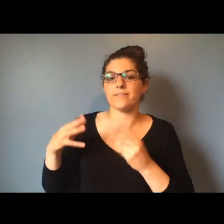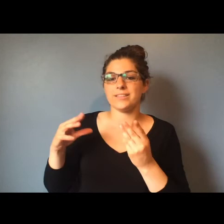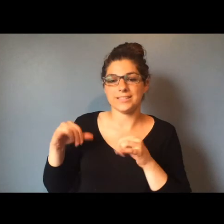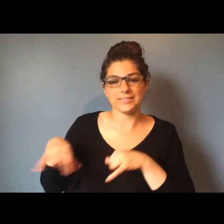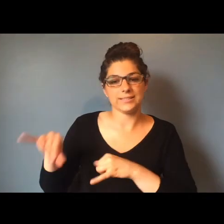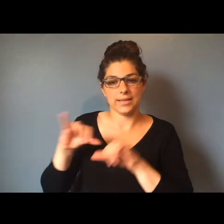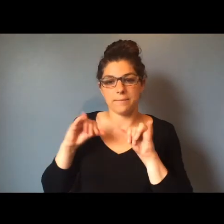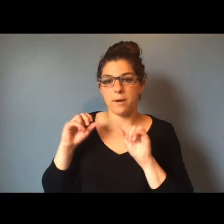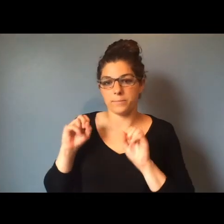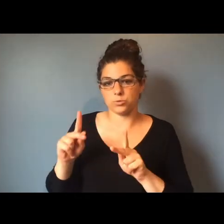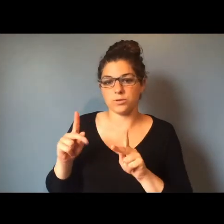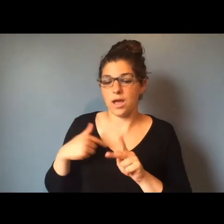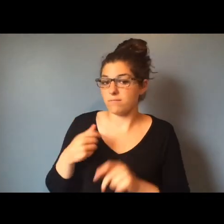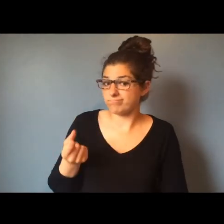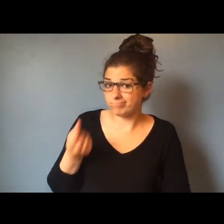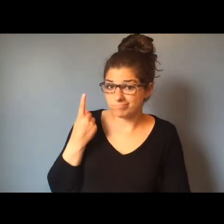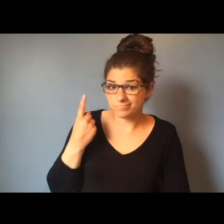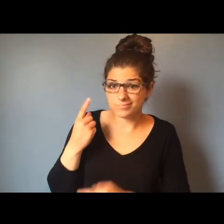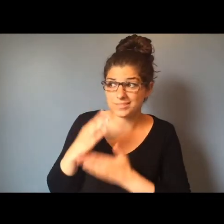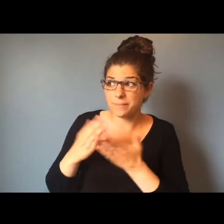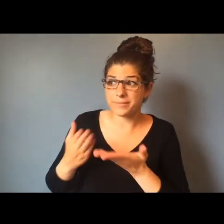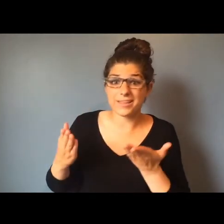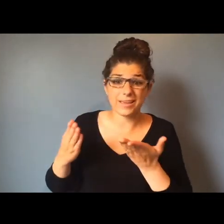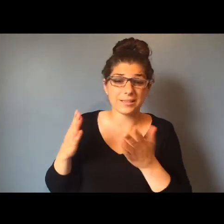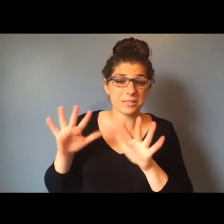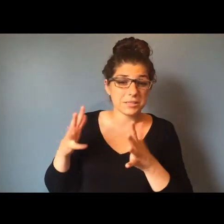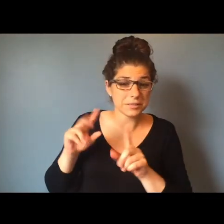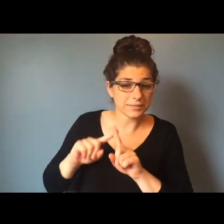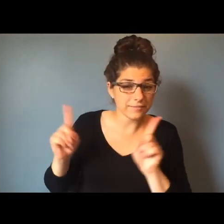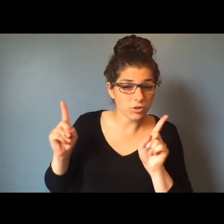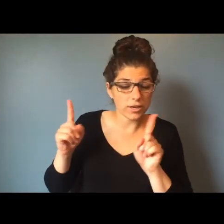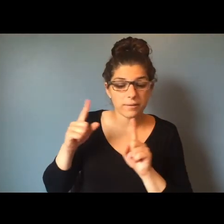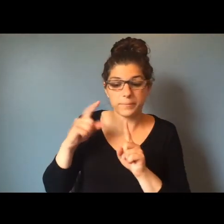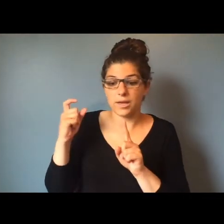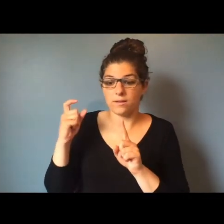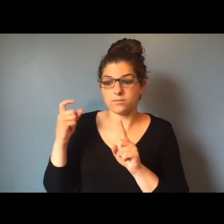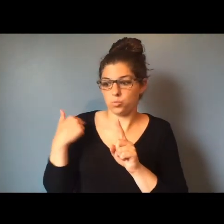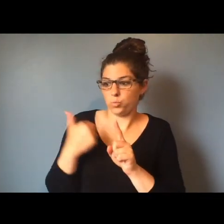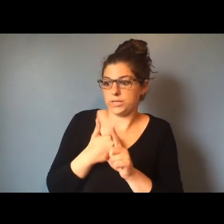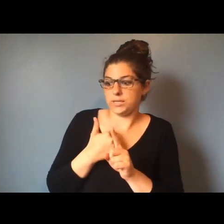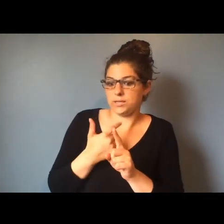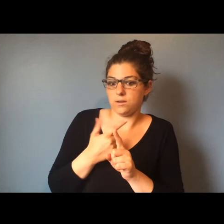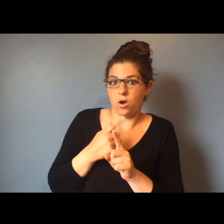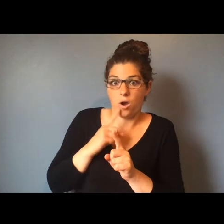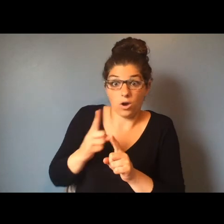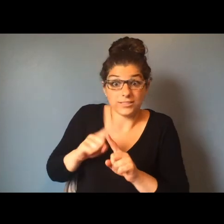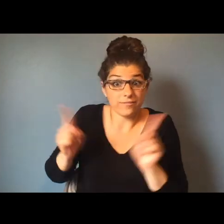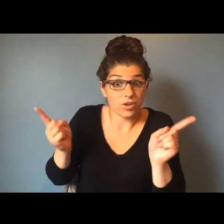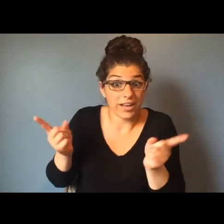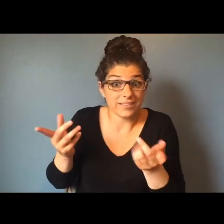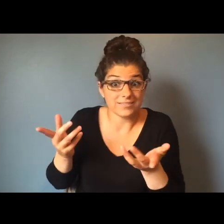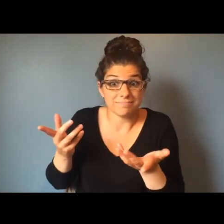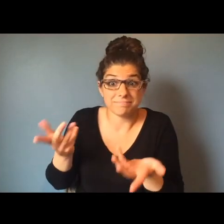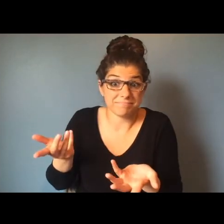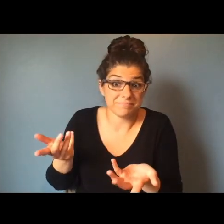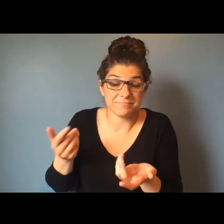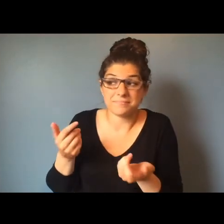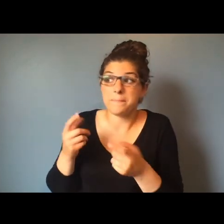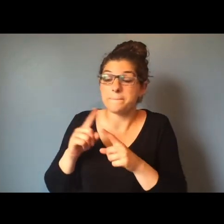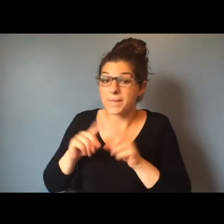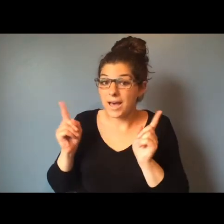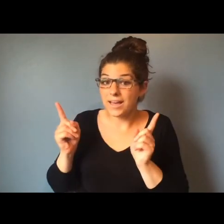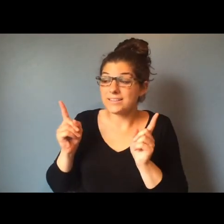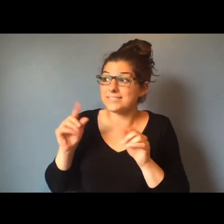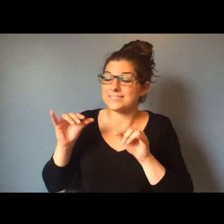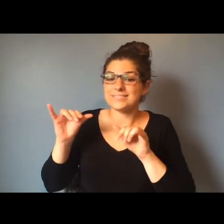same opportunity. I understand that some things might look a little different because we are different, you know? But